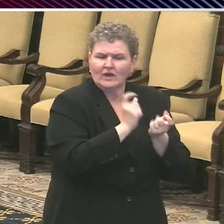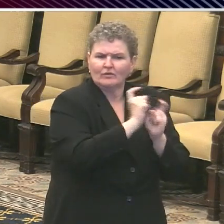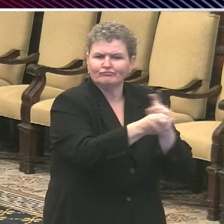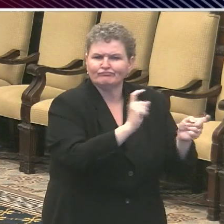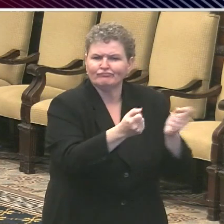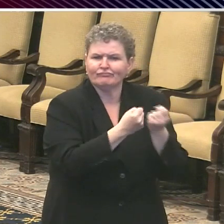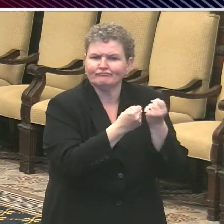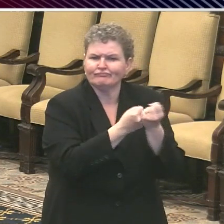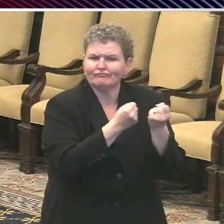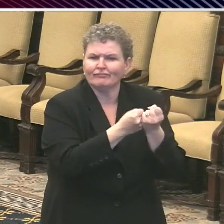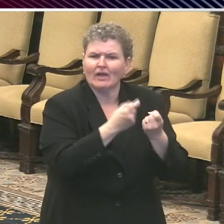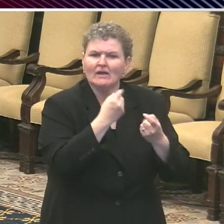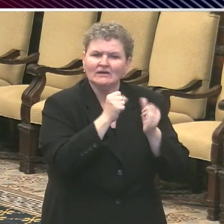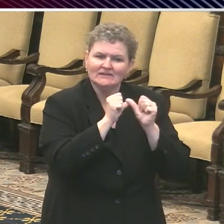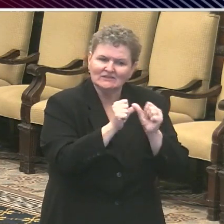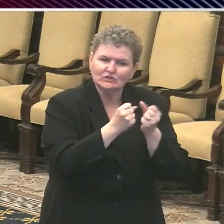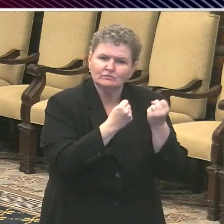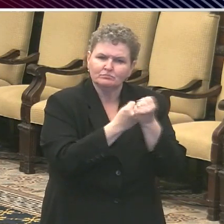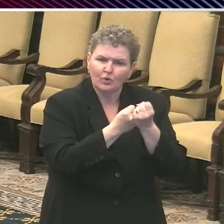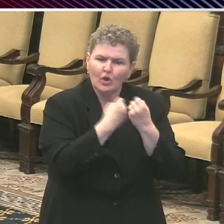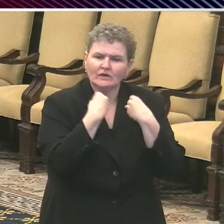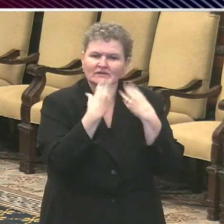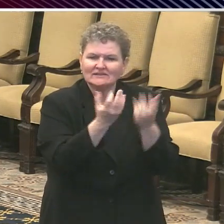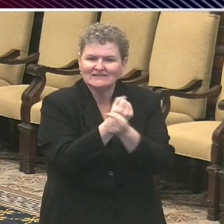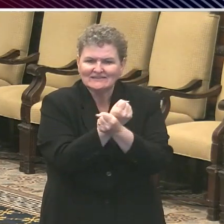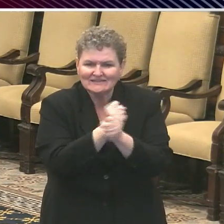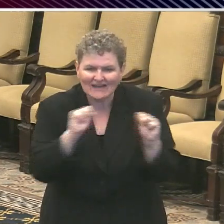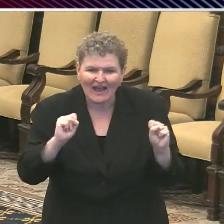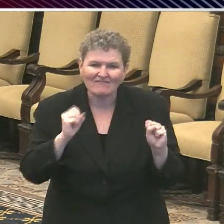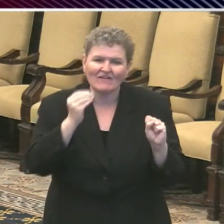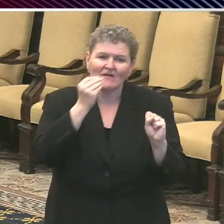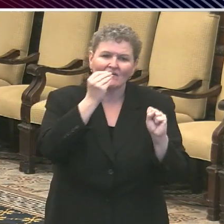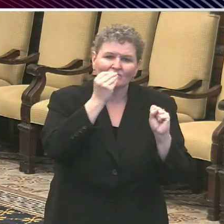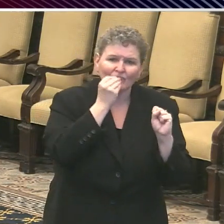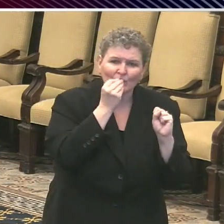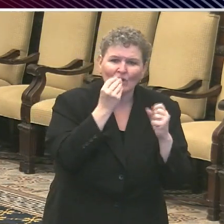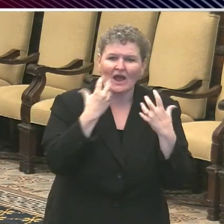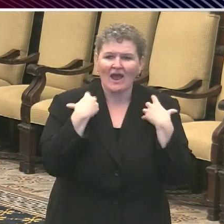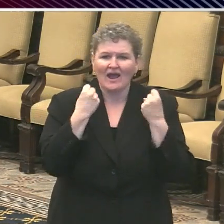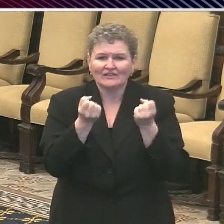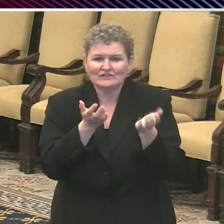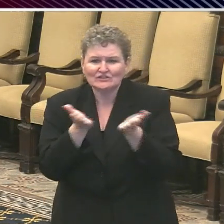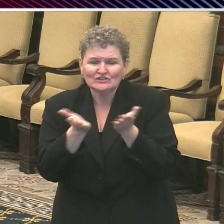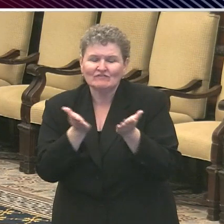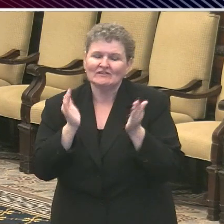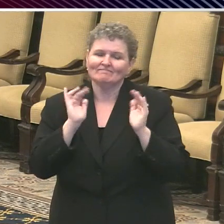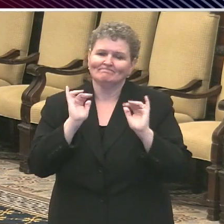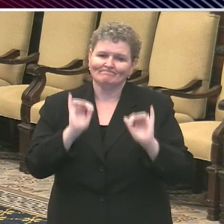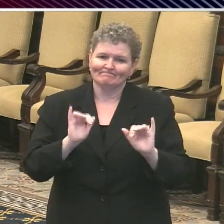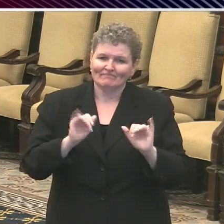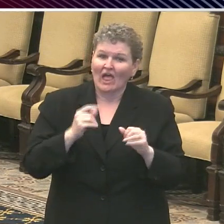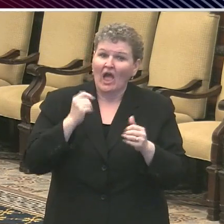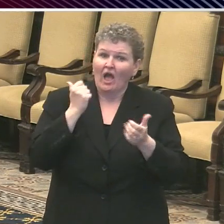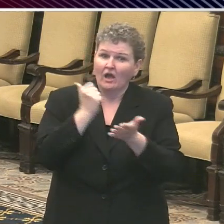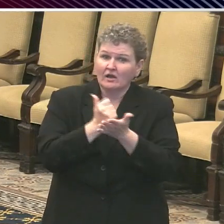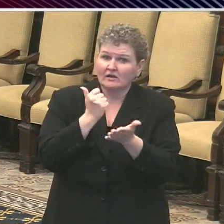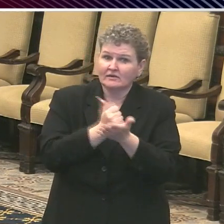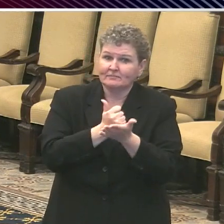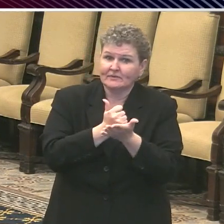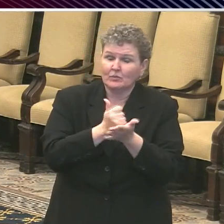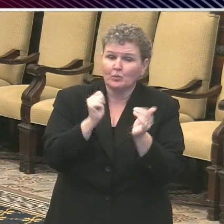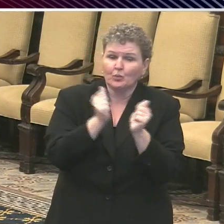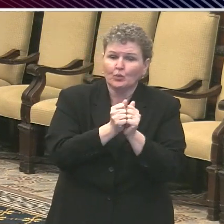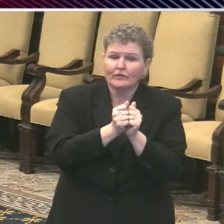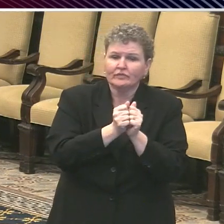continue providing community safety nets, such as food pantries and health services, as well as preparedness and protection services, such